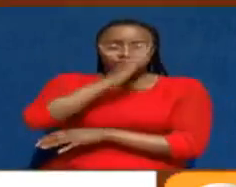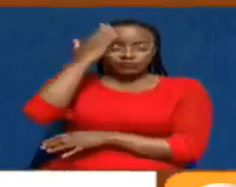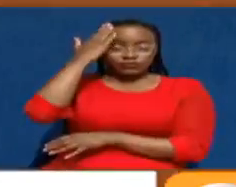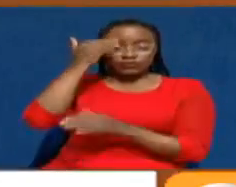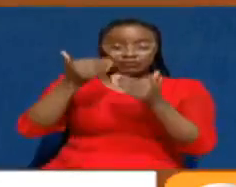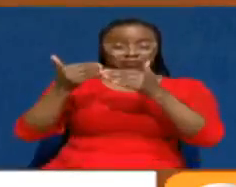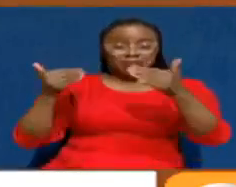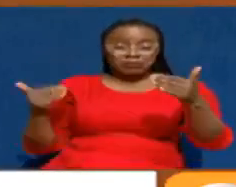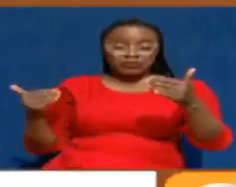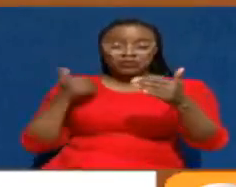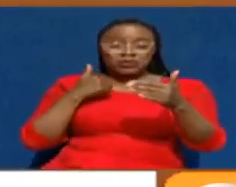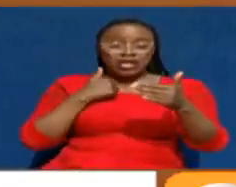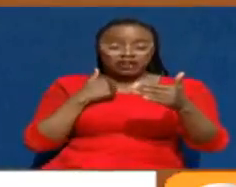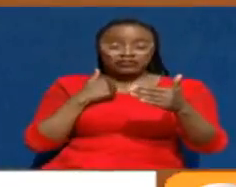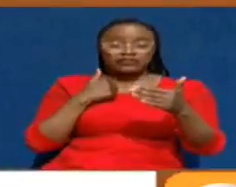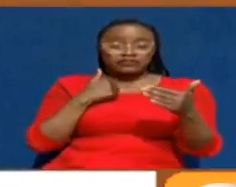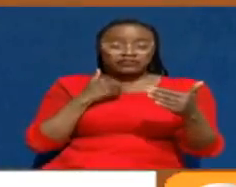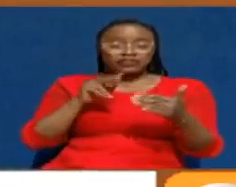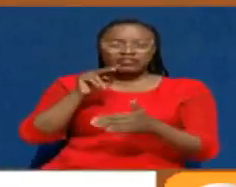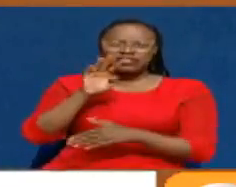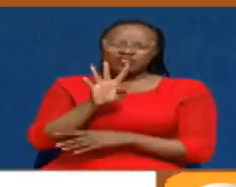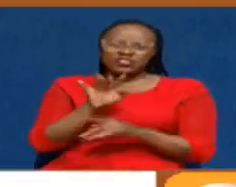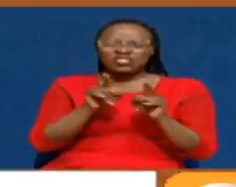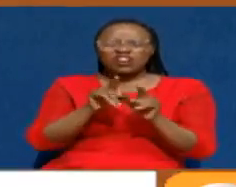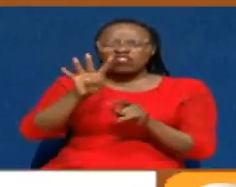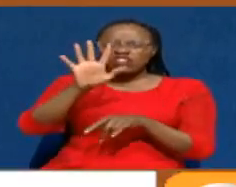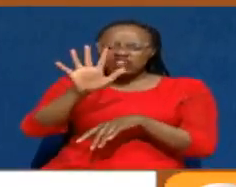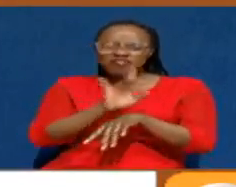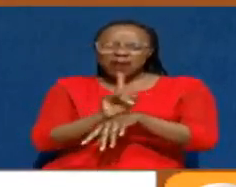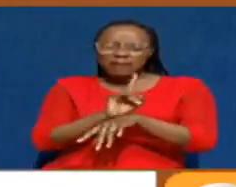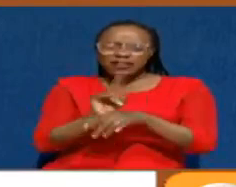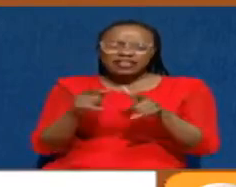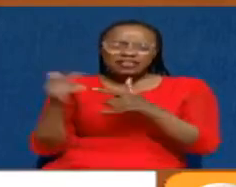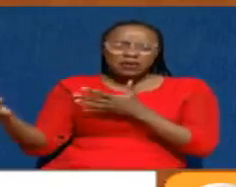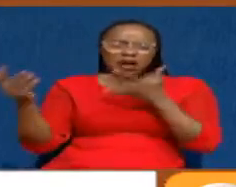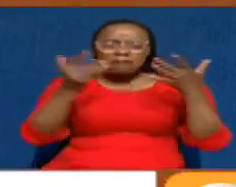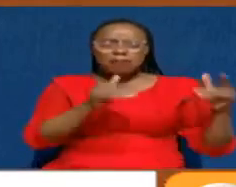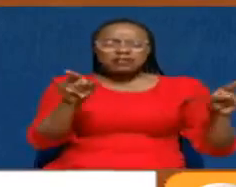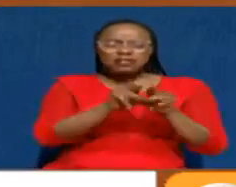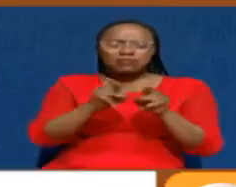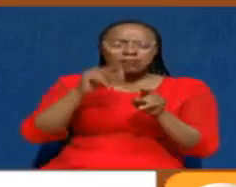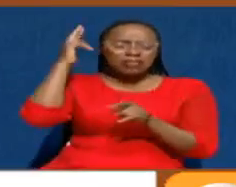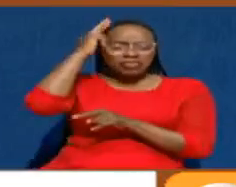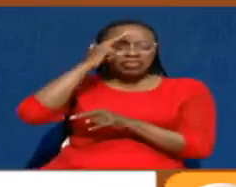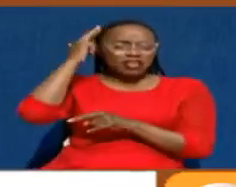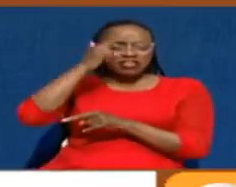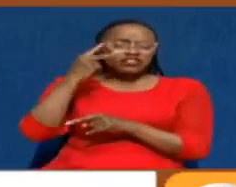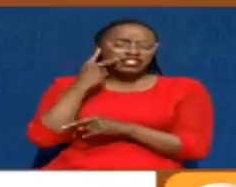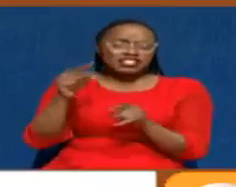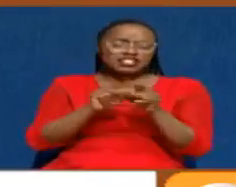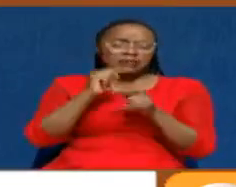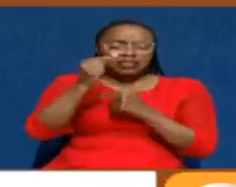counting 25 patients in 45 minutes. They were being brought in for the same reason. They had the same symptoms.